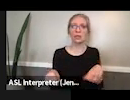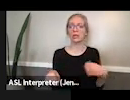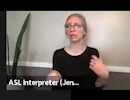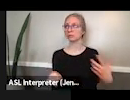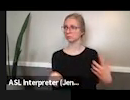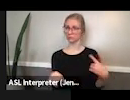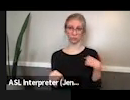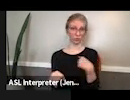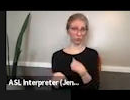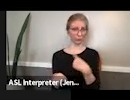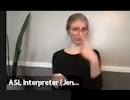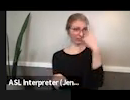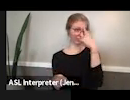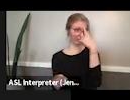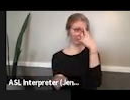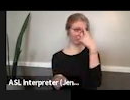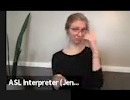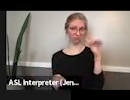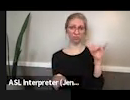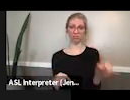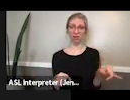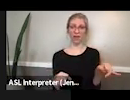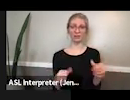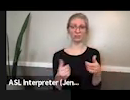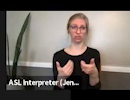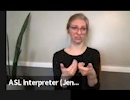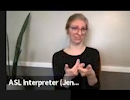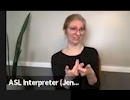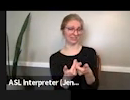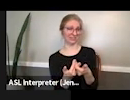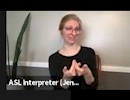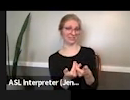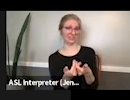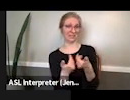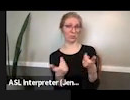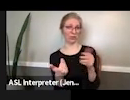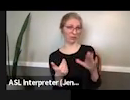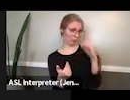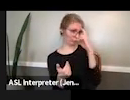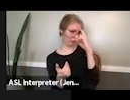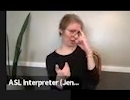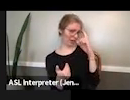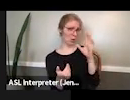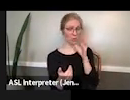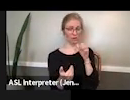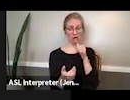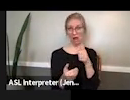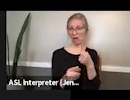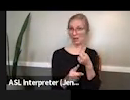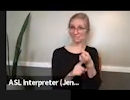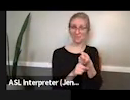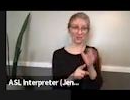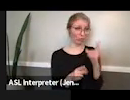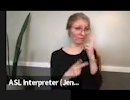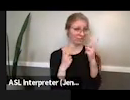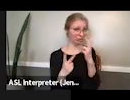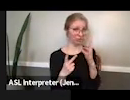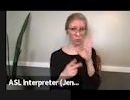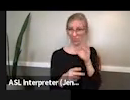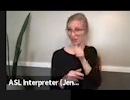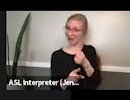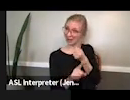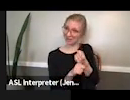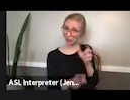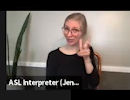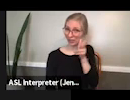think then that it just separates out their brain and it doesn't impact their vision and it doesn't impact their hearing? I don't